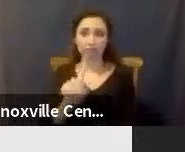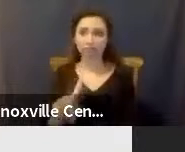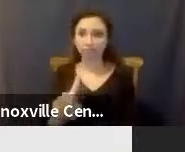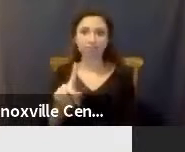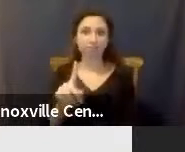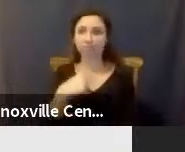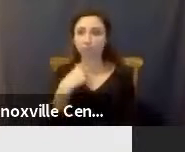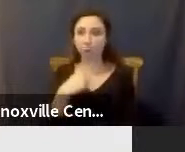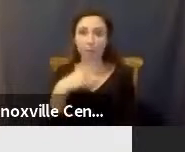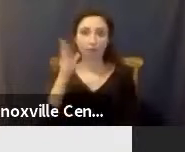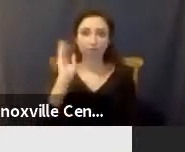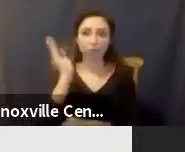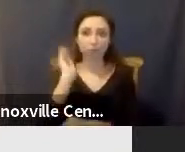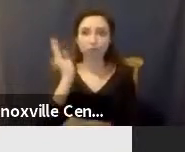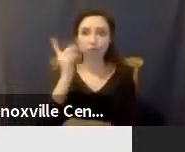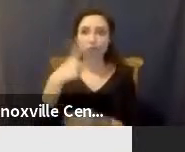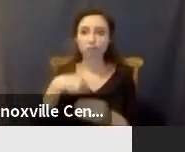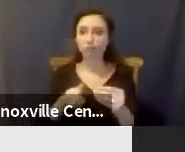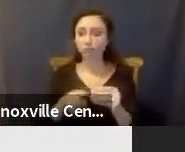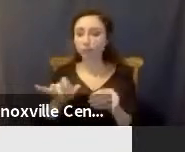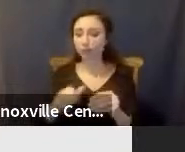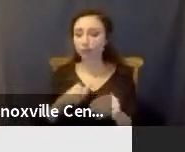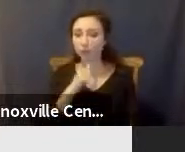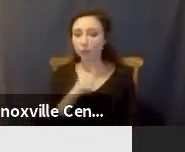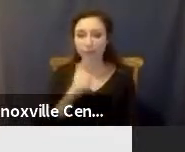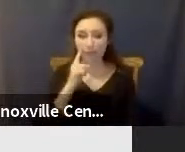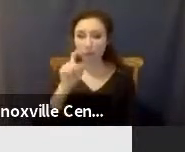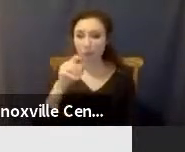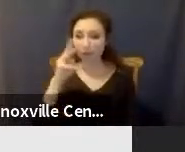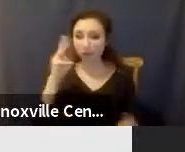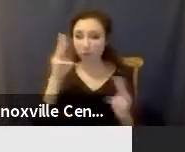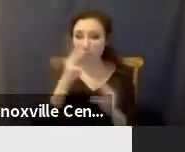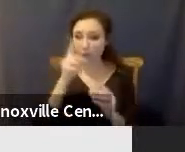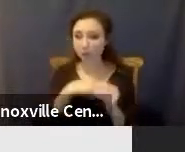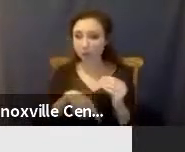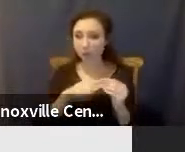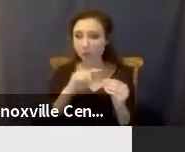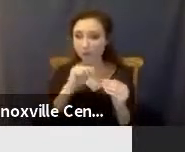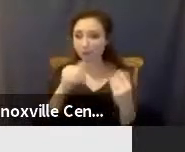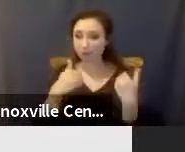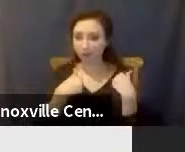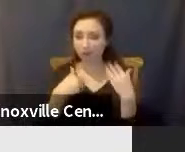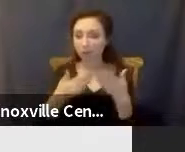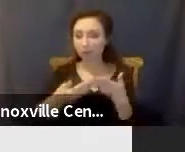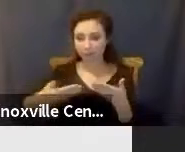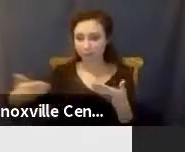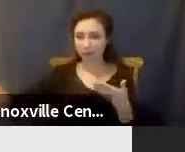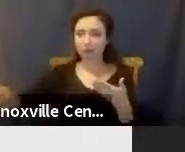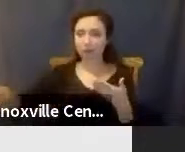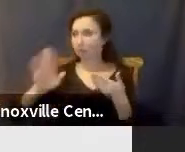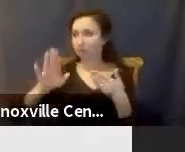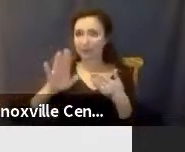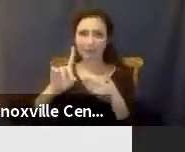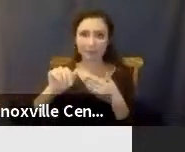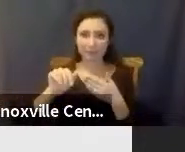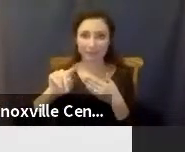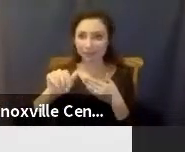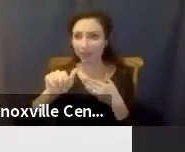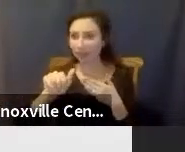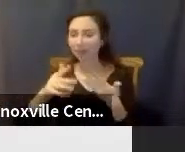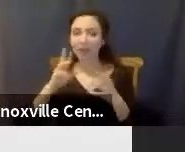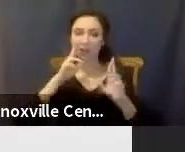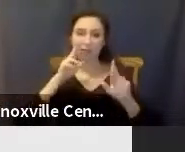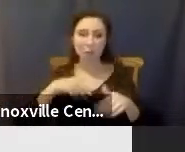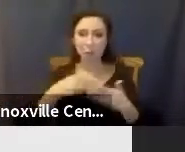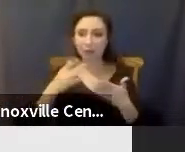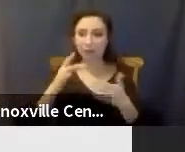reported. So no, I don't think you need to worry about not having the documents of his